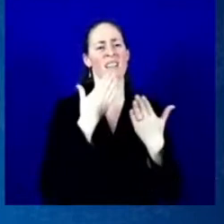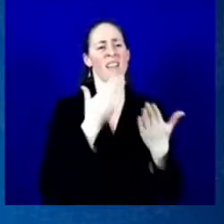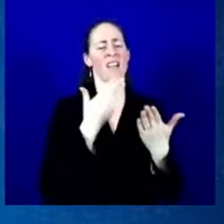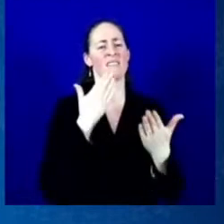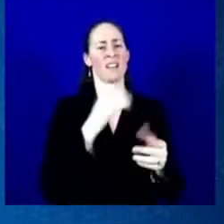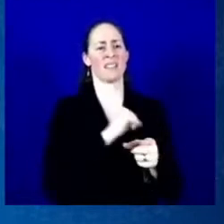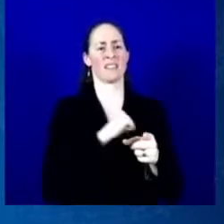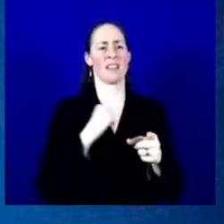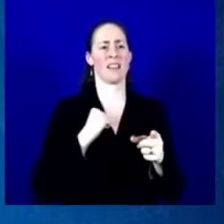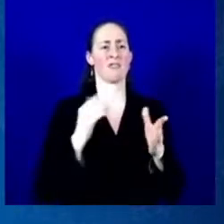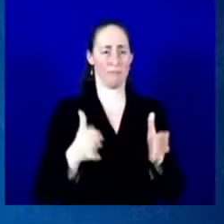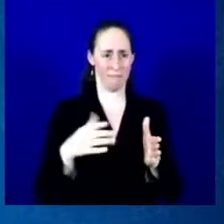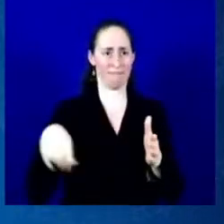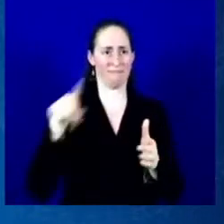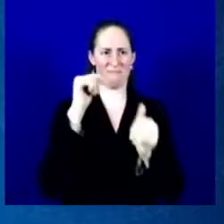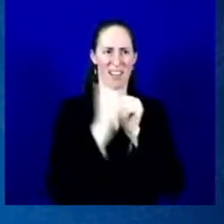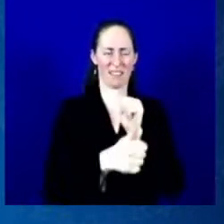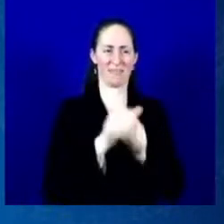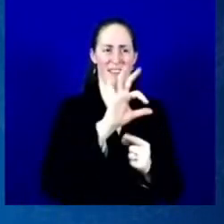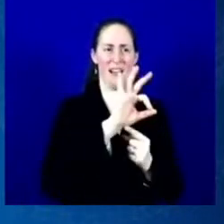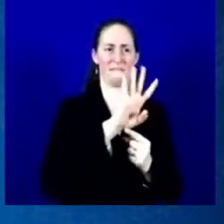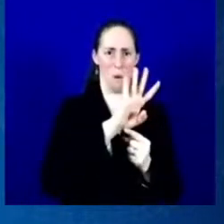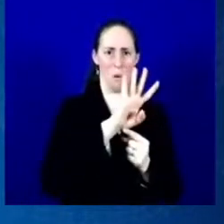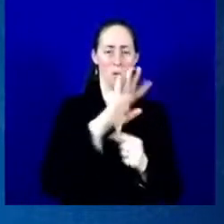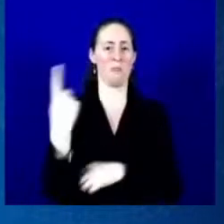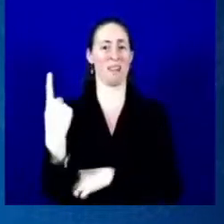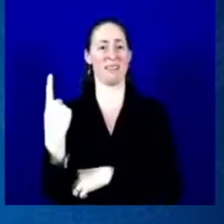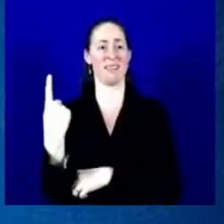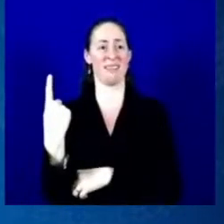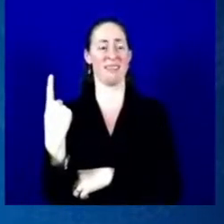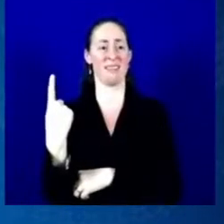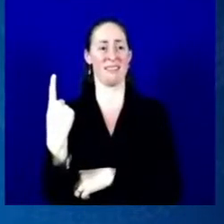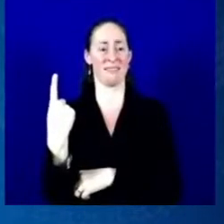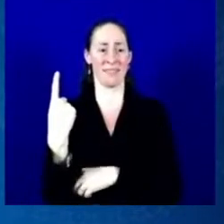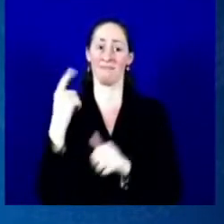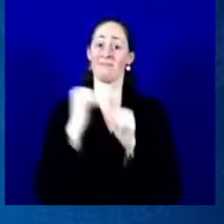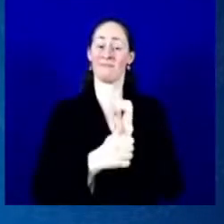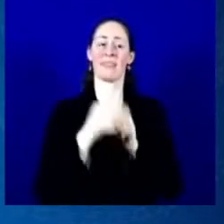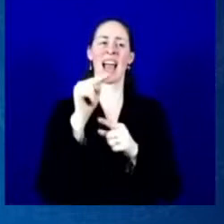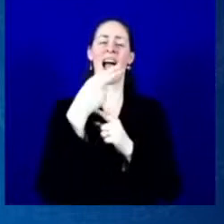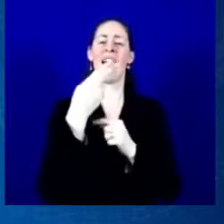Hate Crimes Act to protect Asian American and Pacific Islanders.